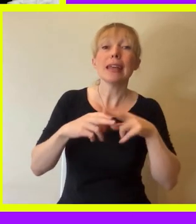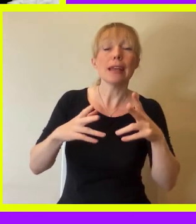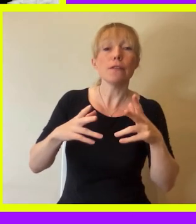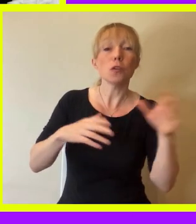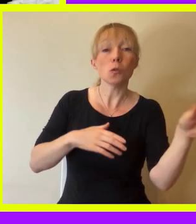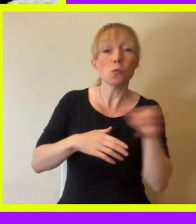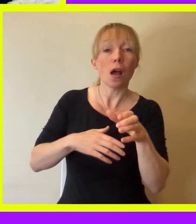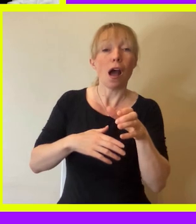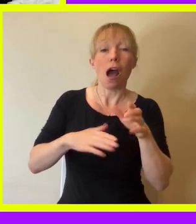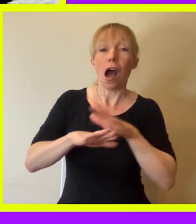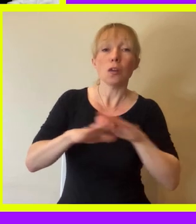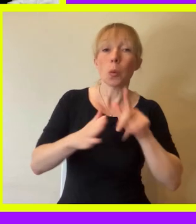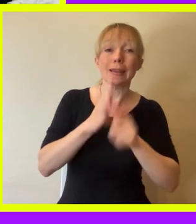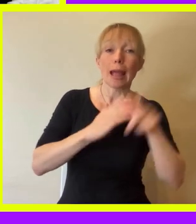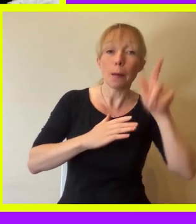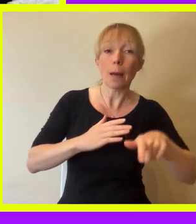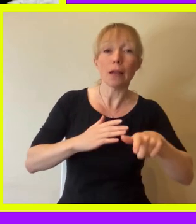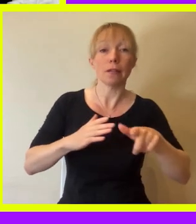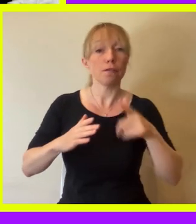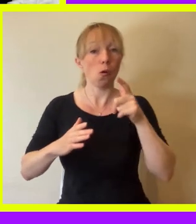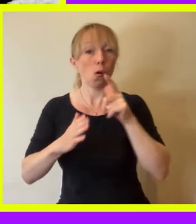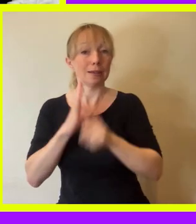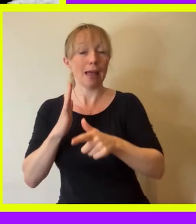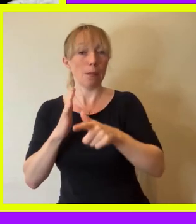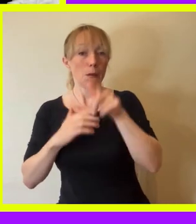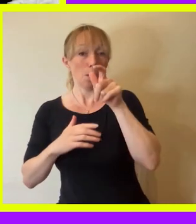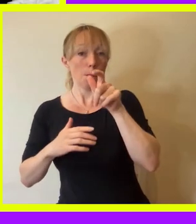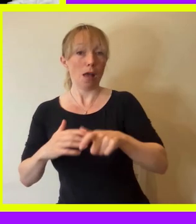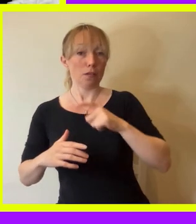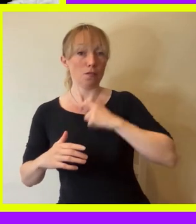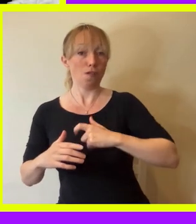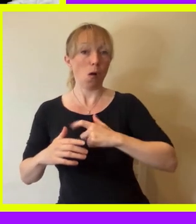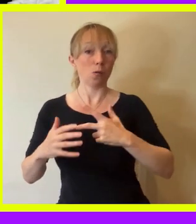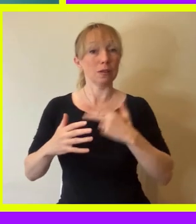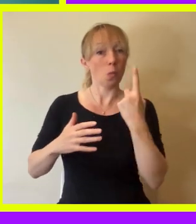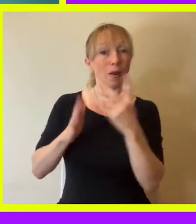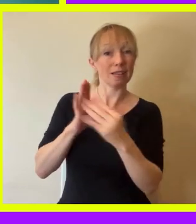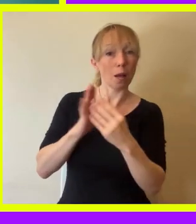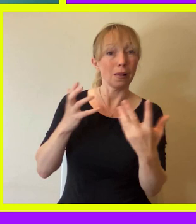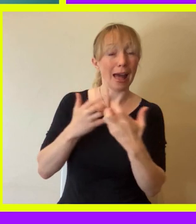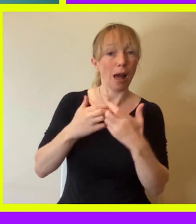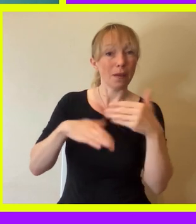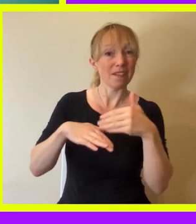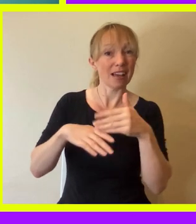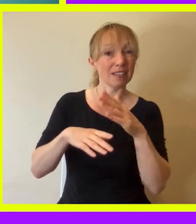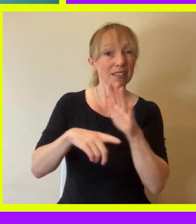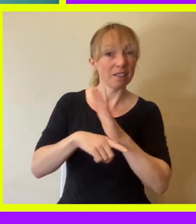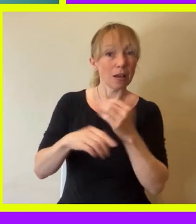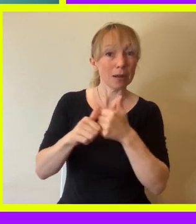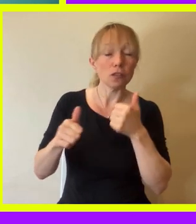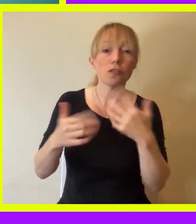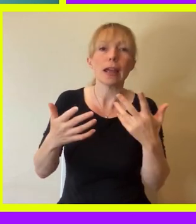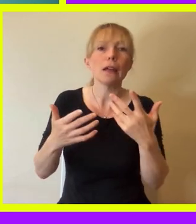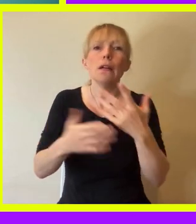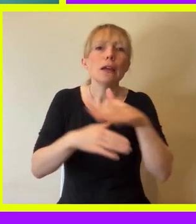ableism affects the film production industry and the industry and sector more broadly. It can include not hiring disabled people